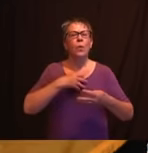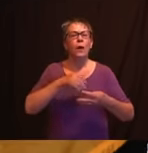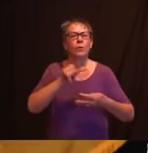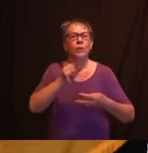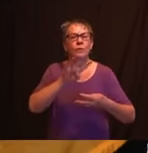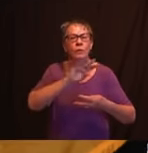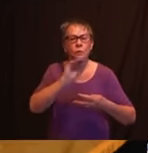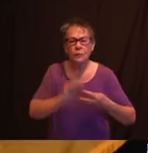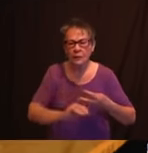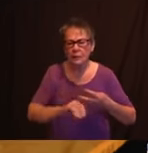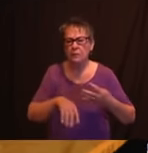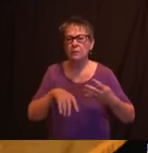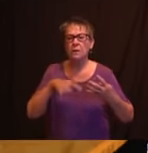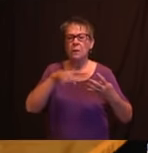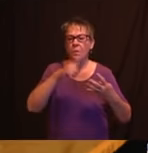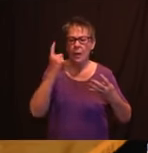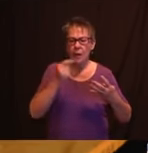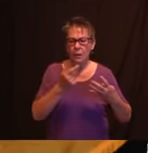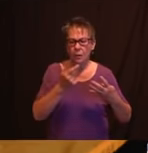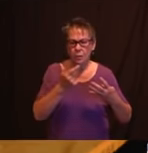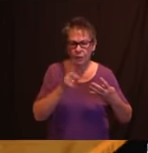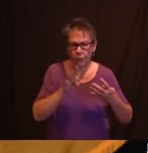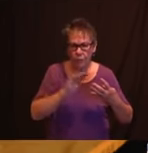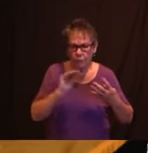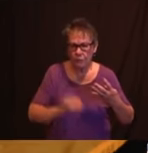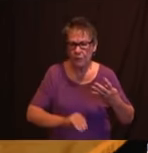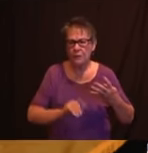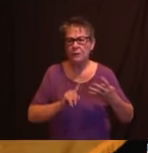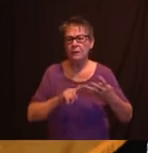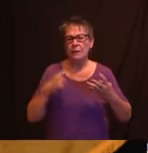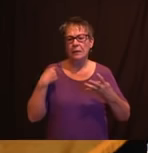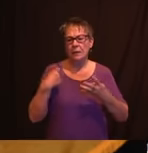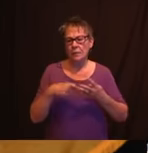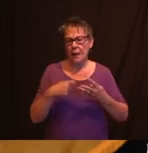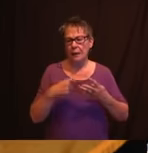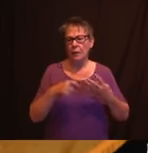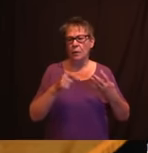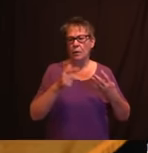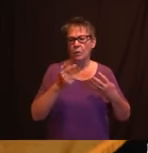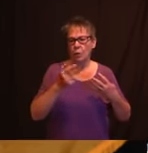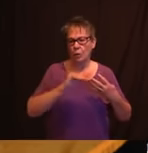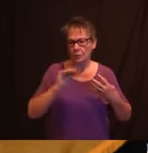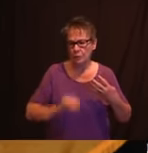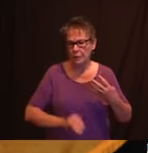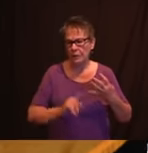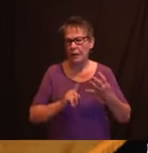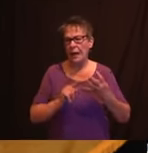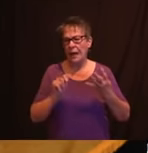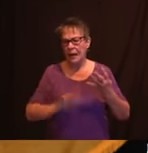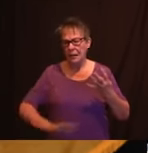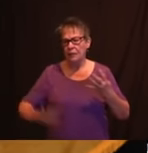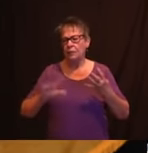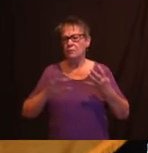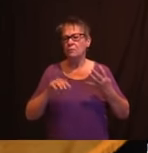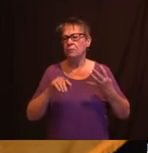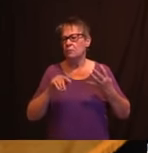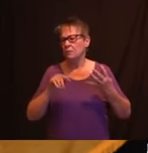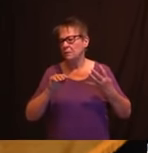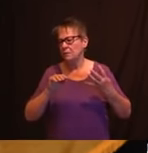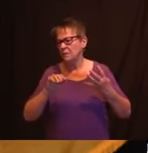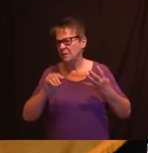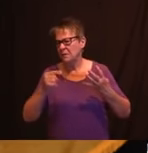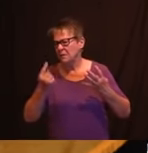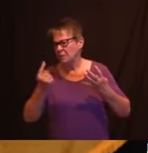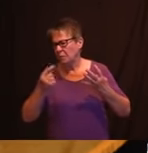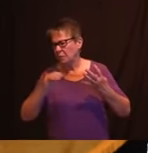Hispanic, 41%, Asian, 7%, and other 3%. The governor reviewed the